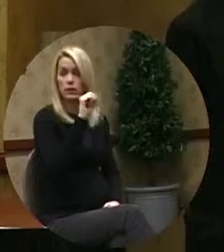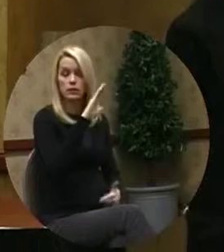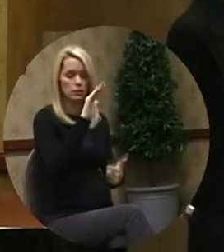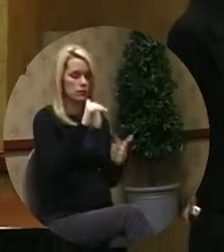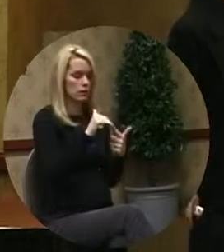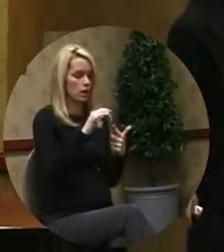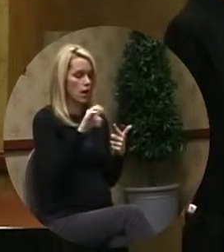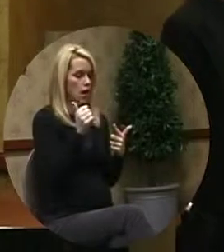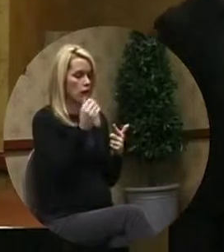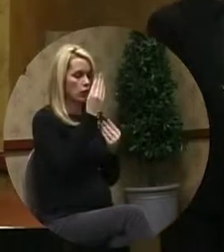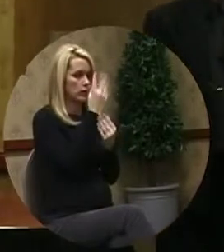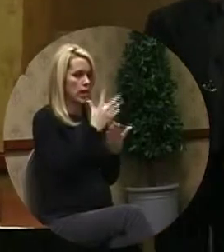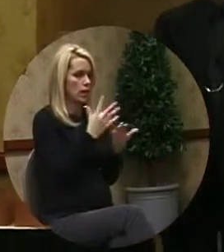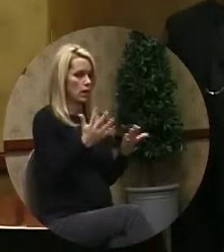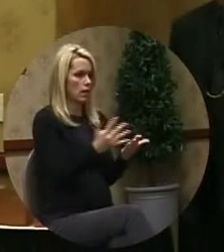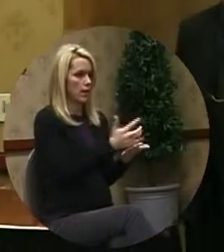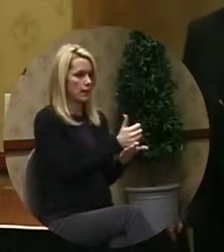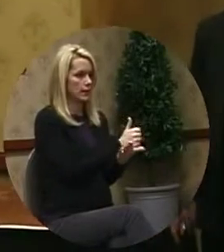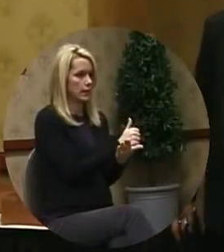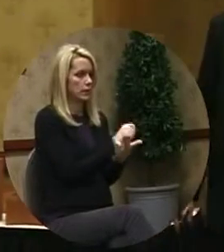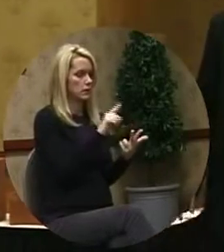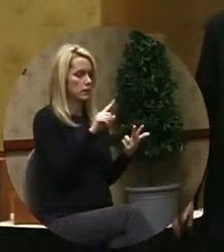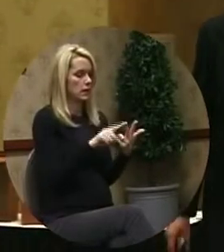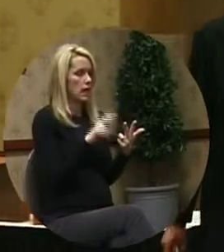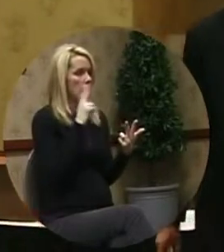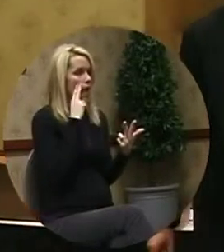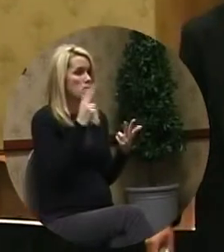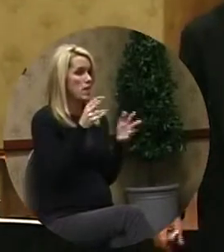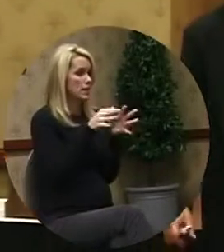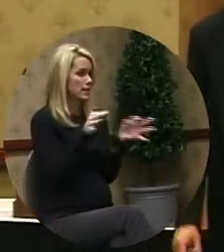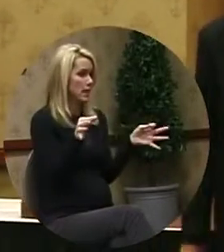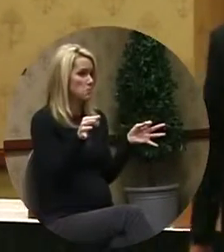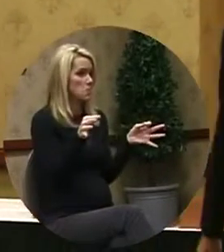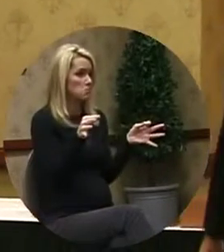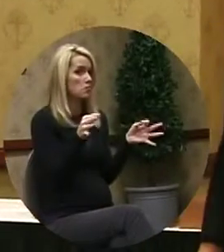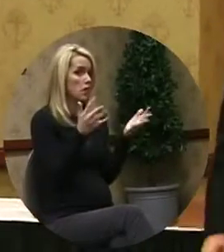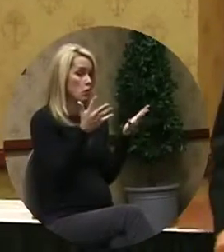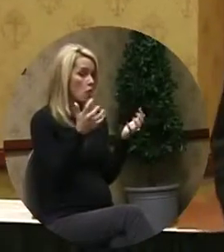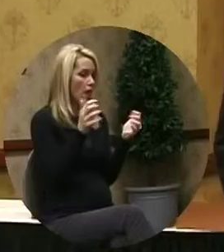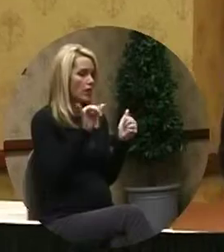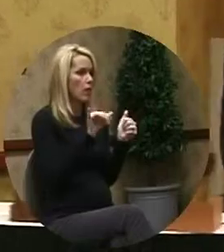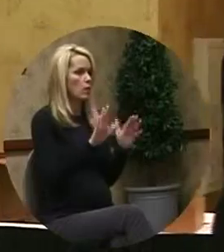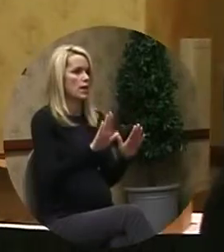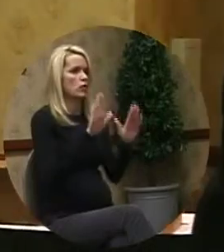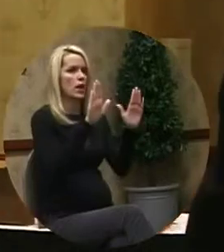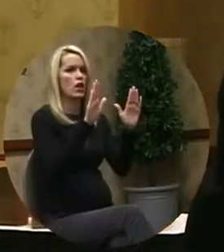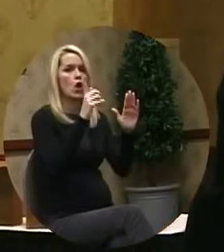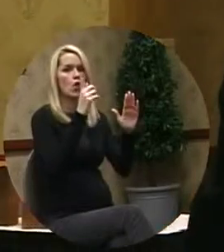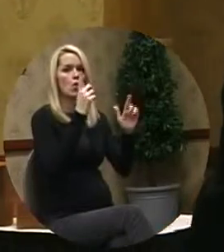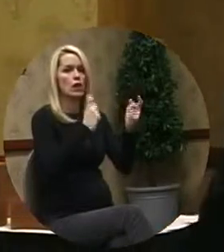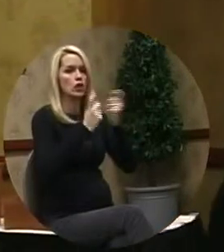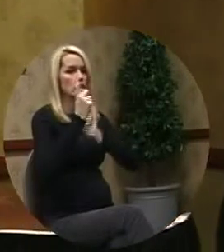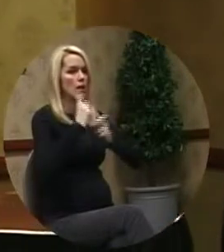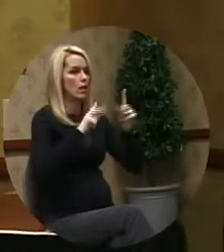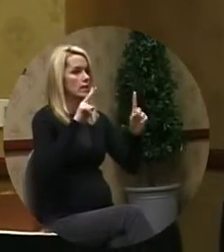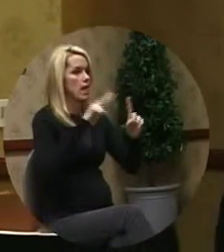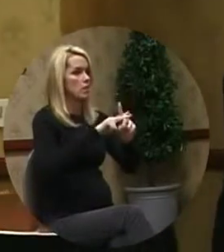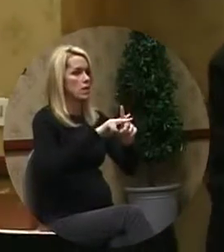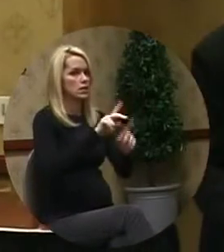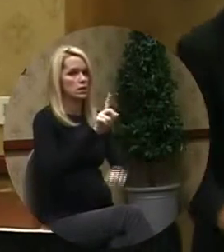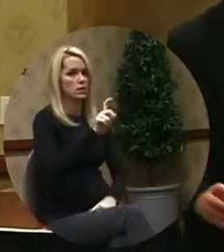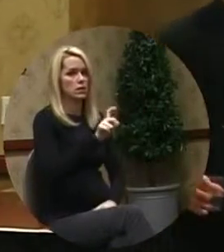you've collected, and if you want to do a hypothesis statement from that, that would be great. Questions about the assignment?